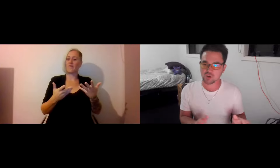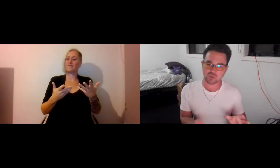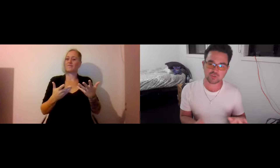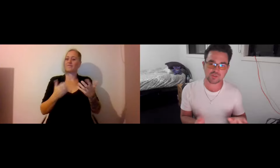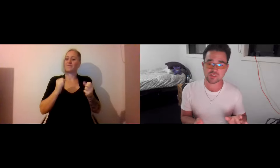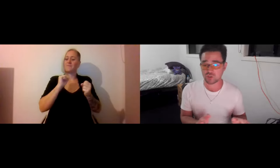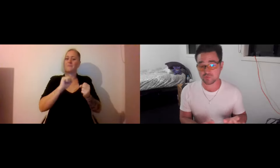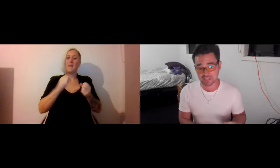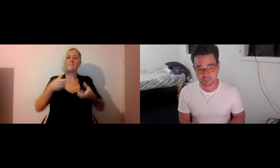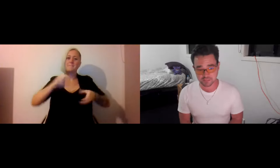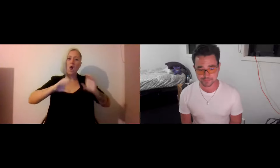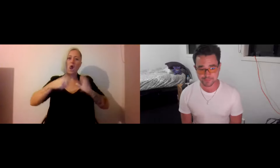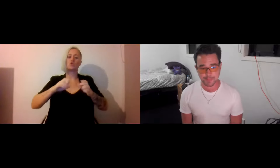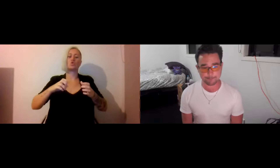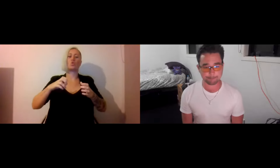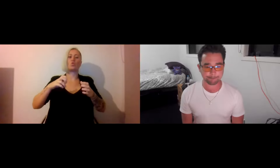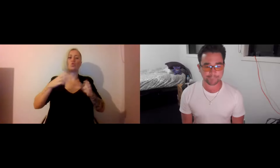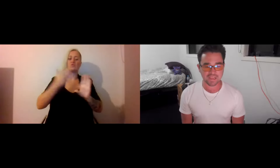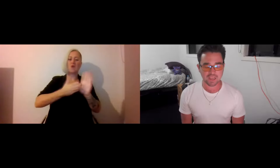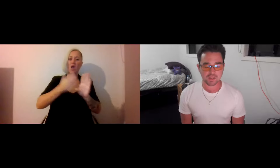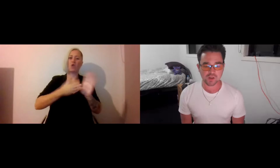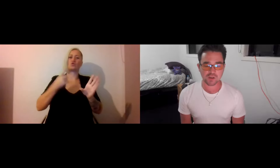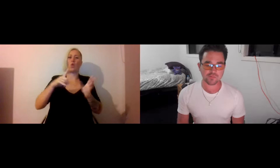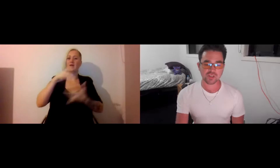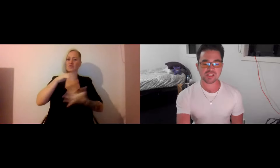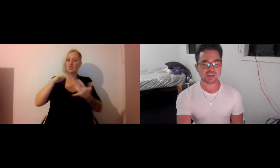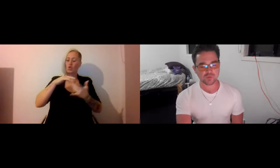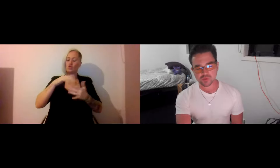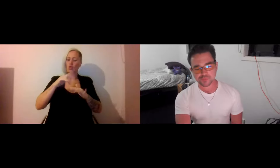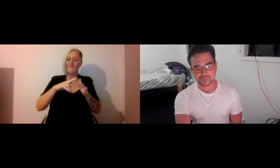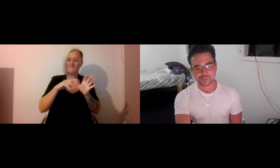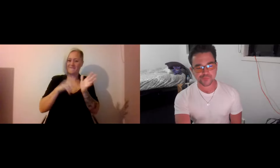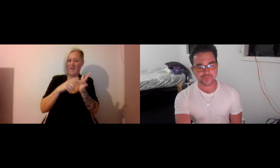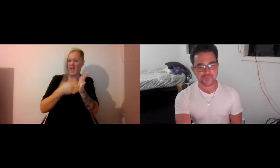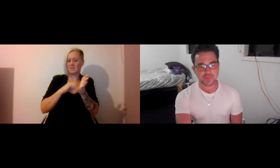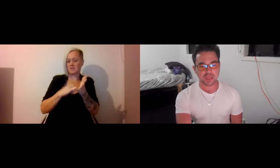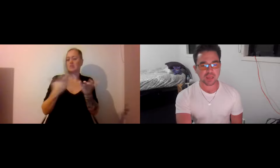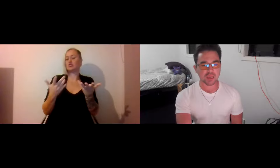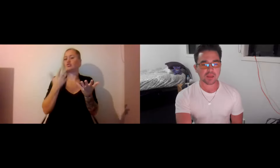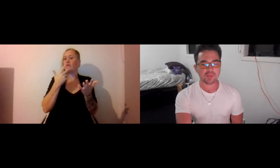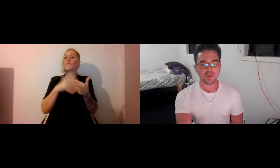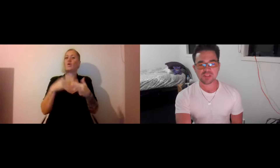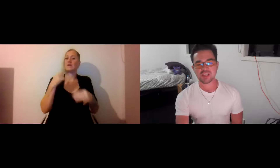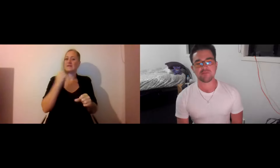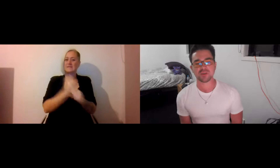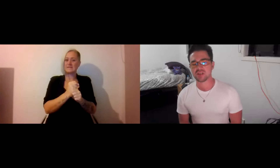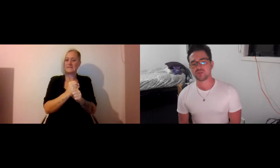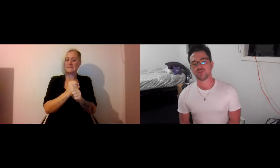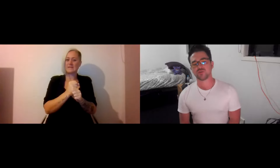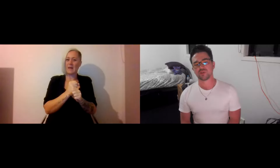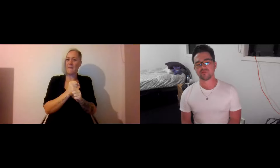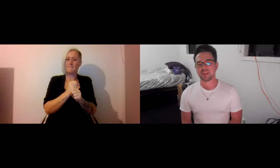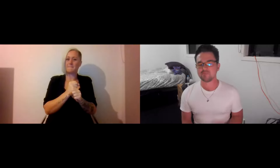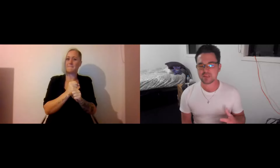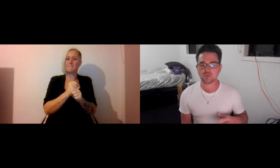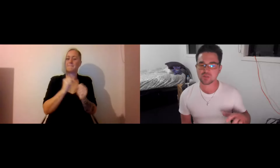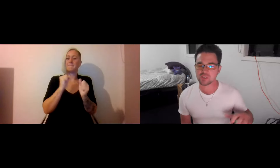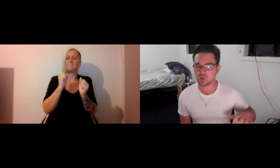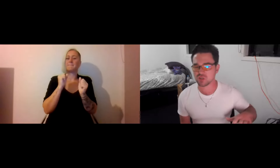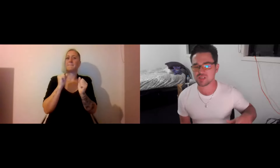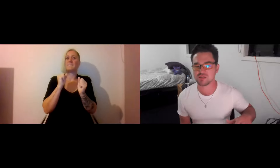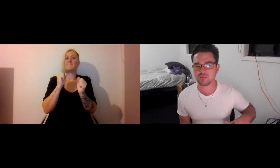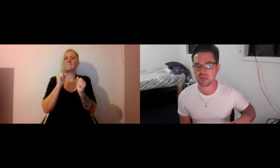biological, psychological, and social factors. So, for example, the perceived potential of deaf